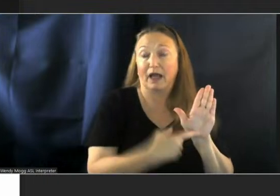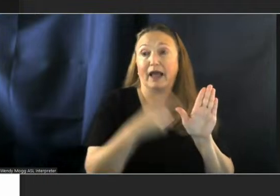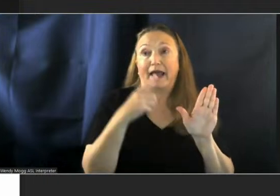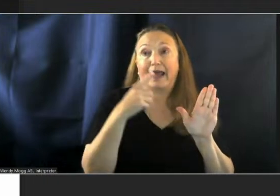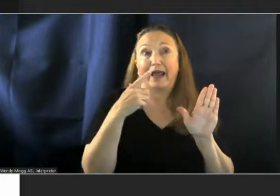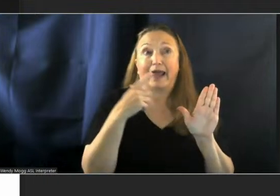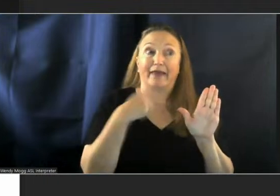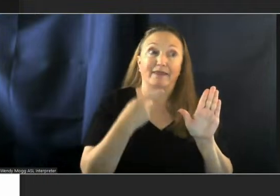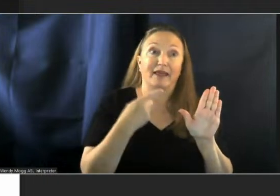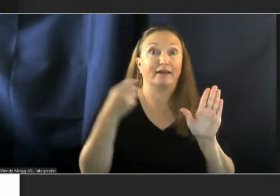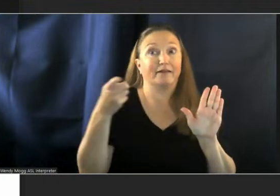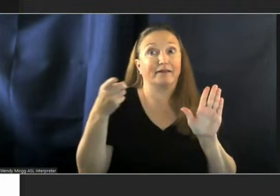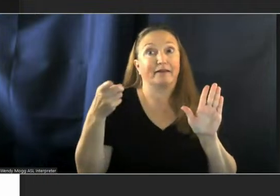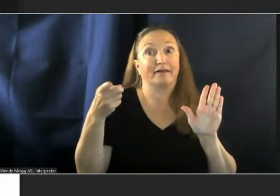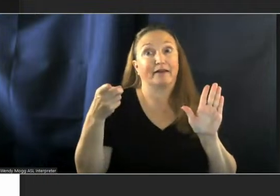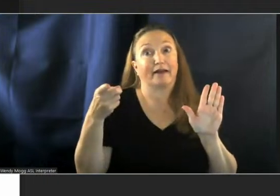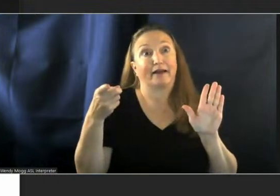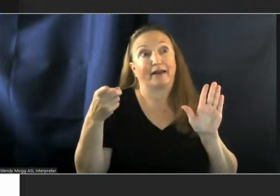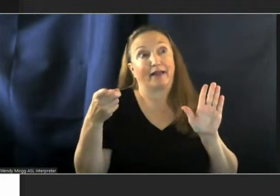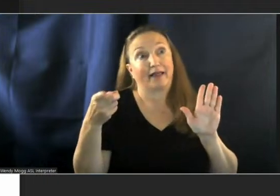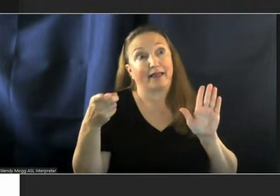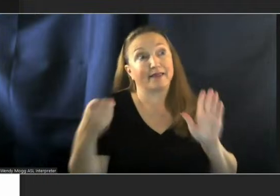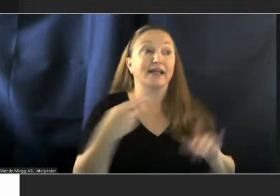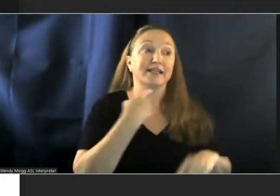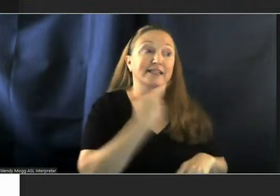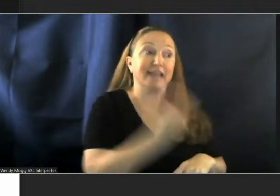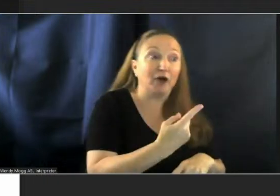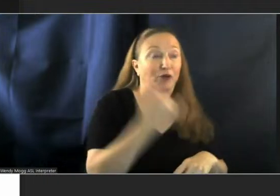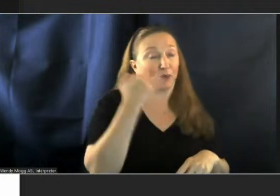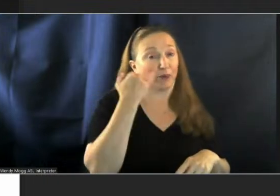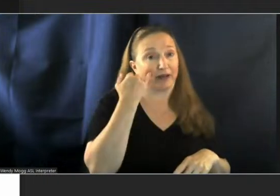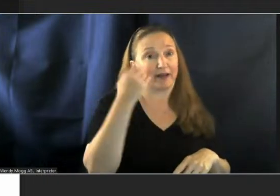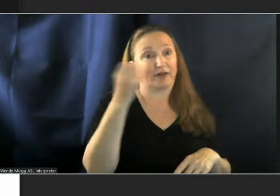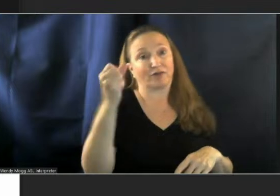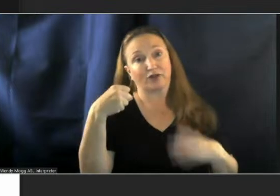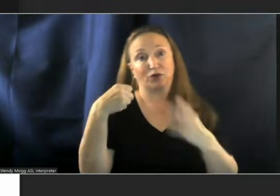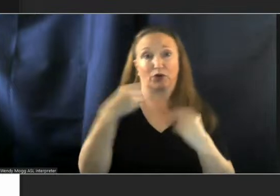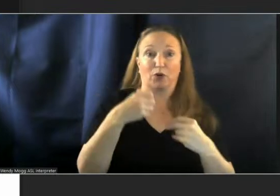self-attest whether or not they're vaccinated or not.